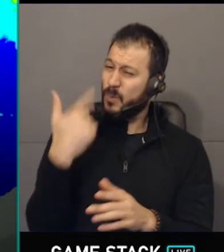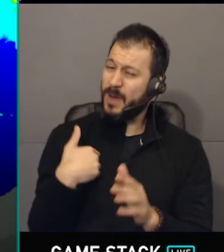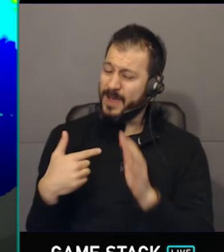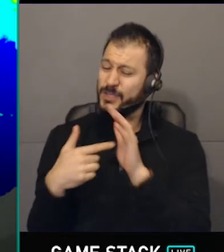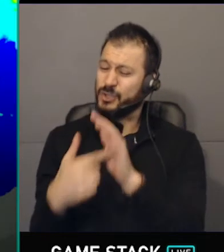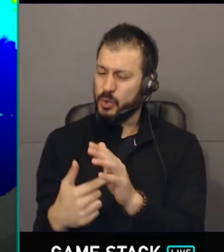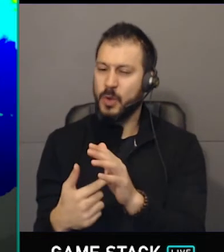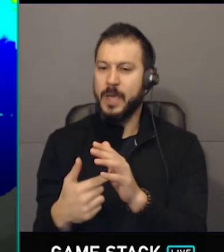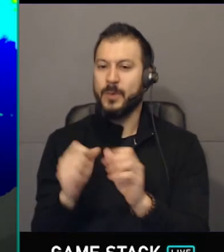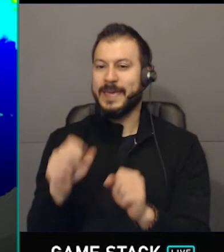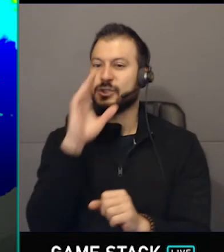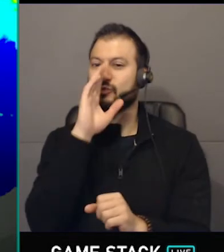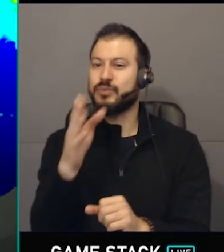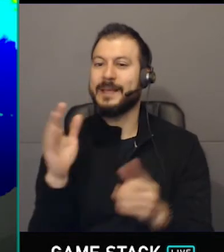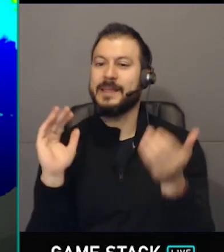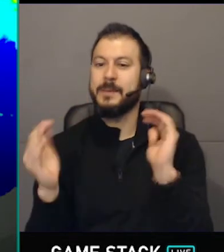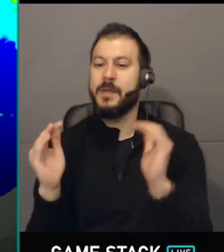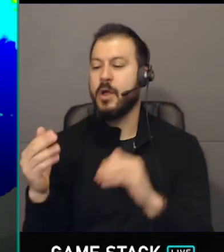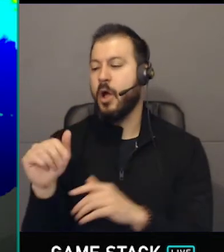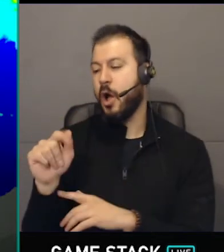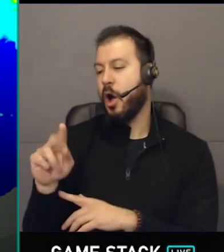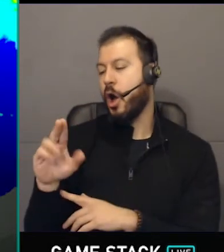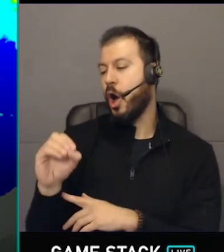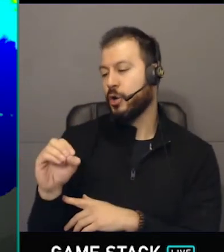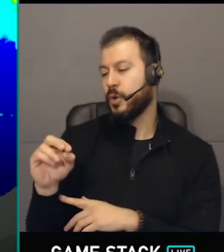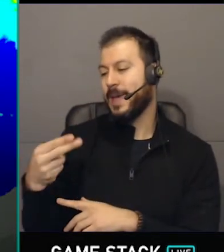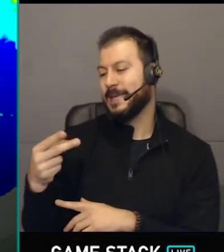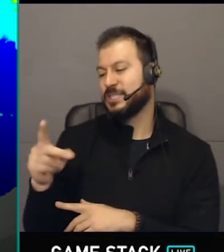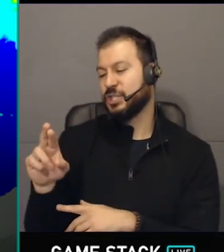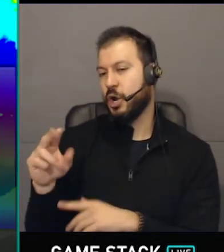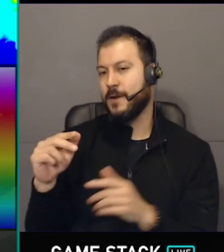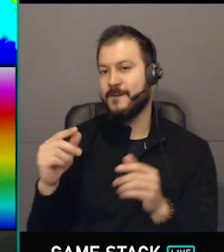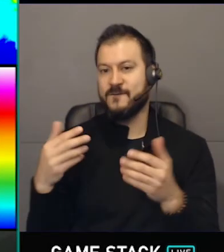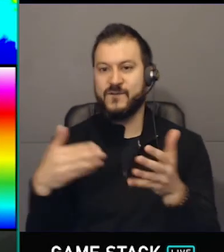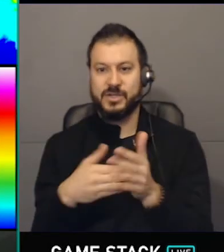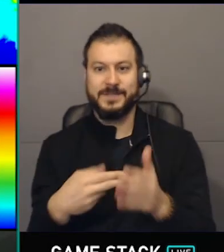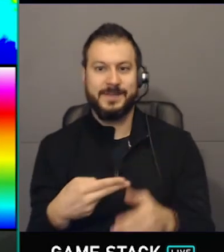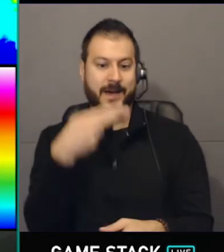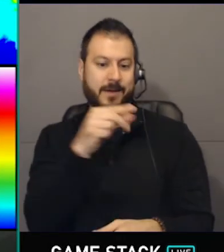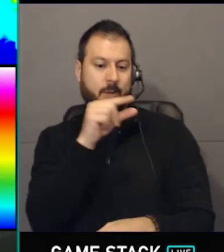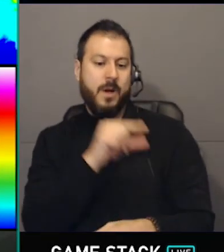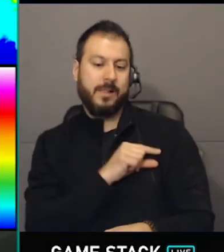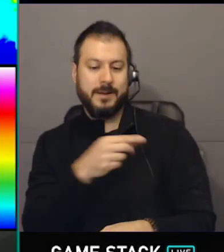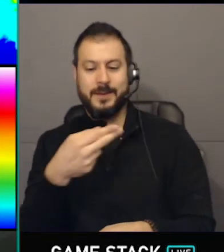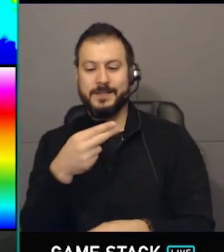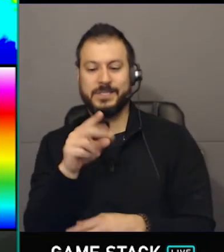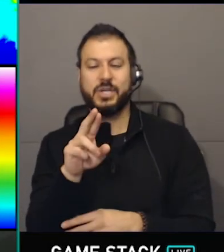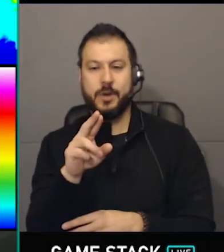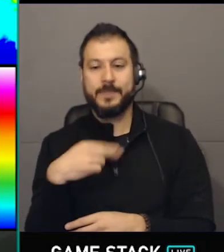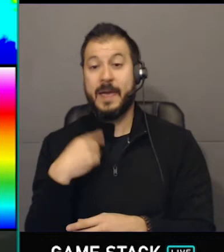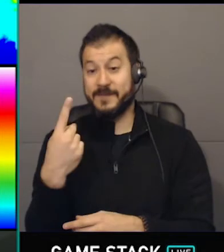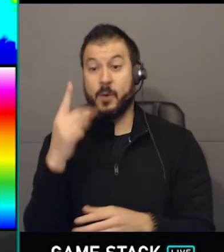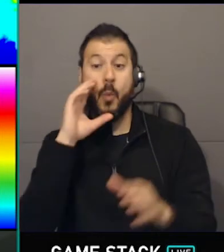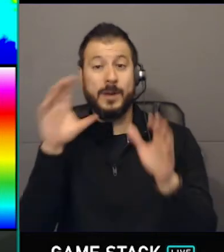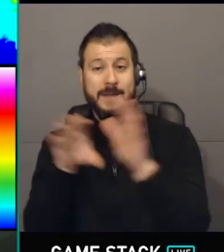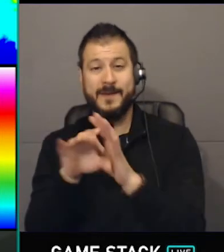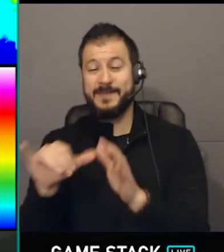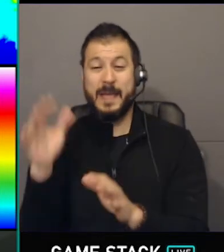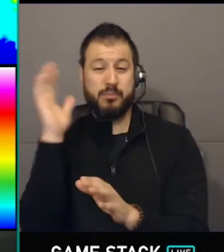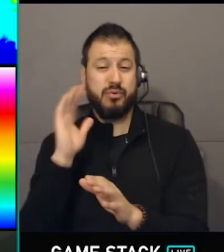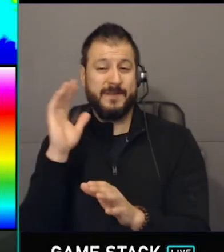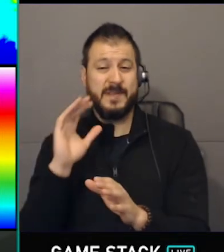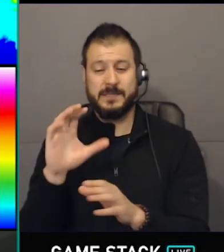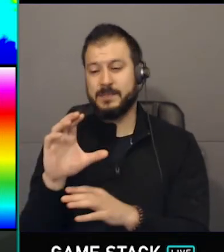directly compare Auto HDR versus high-quality native HDR. Here, I've taken a single frame of the previous cutscene with